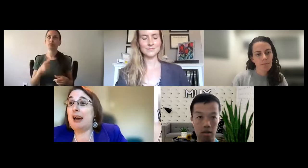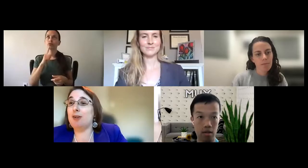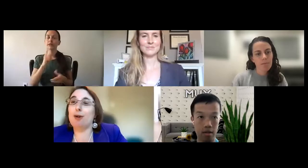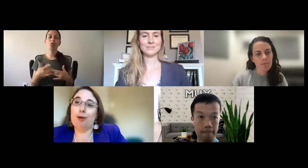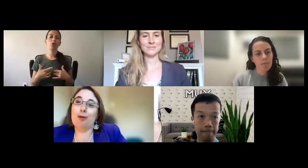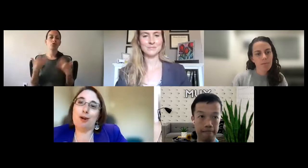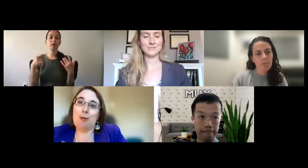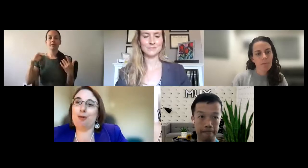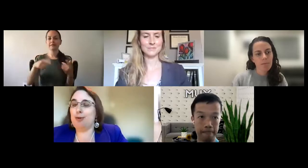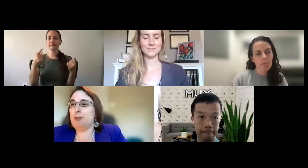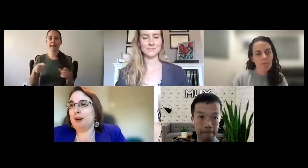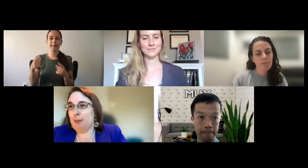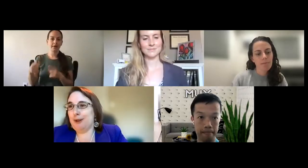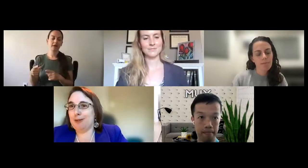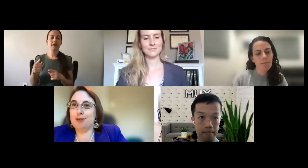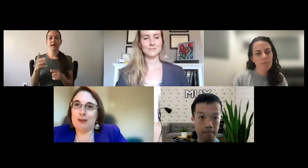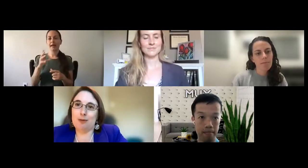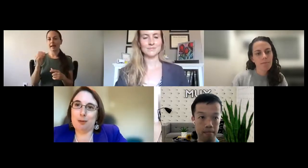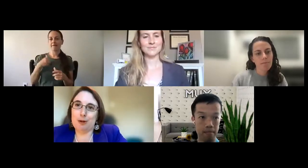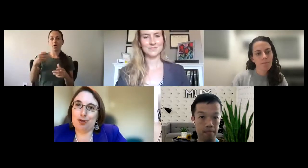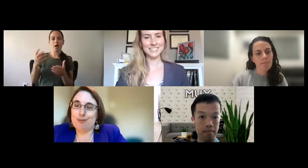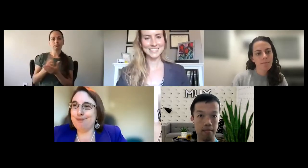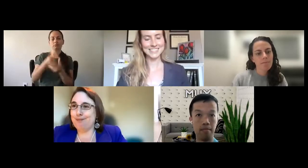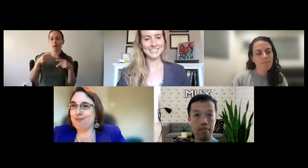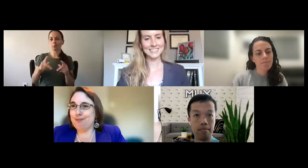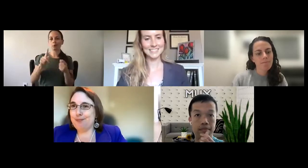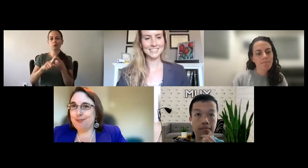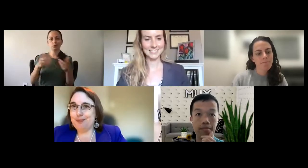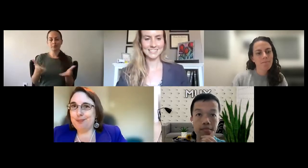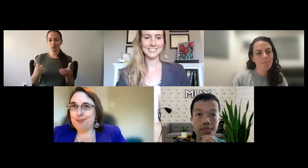is having along the opportunity to be on the panel. So thank you very much.